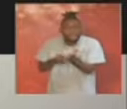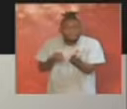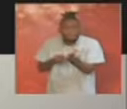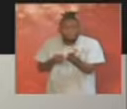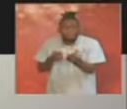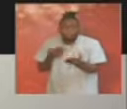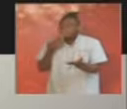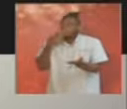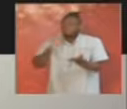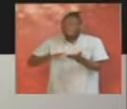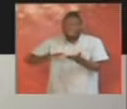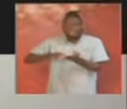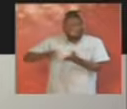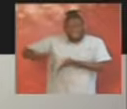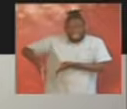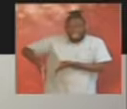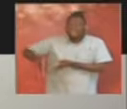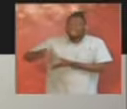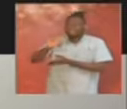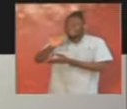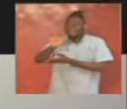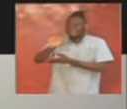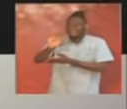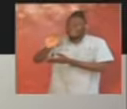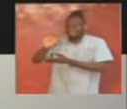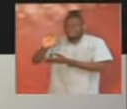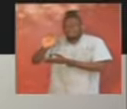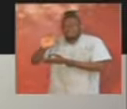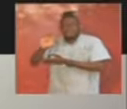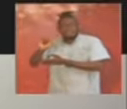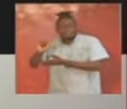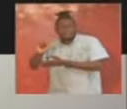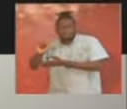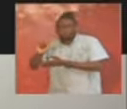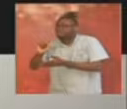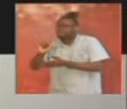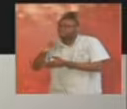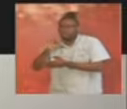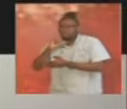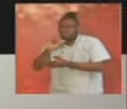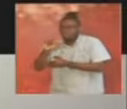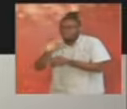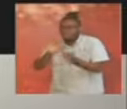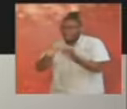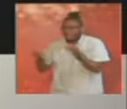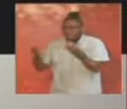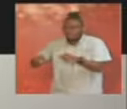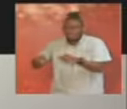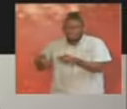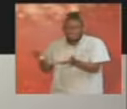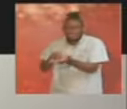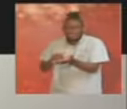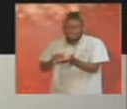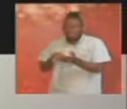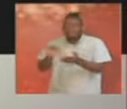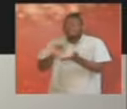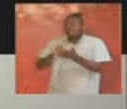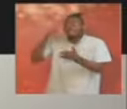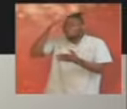are rare events in terms of vaccines. This is why they go through the trial process before they